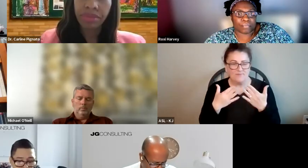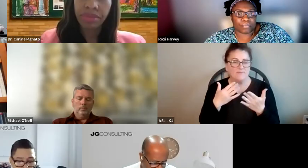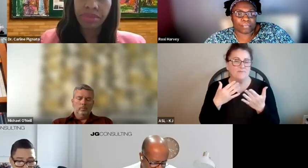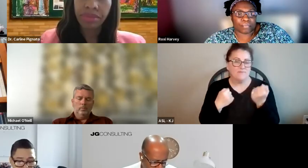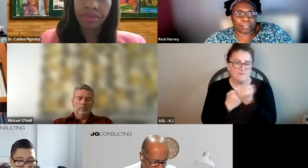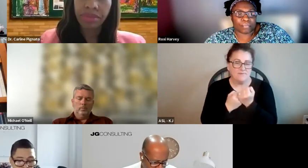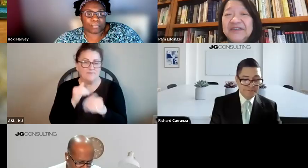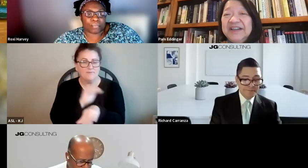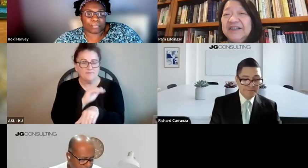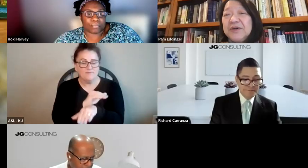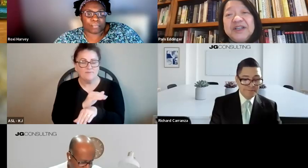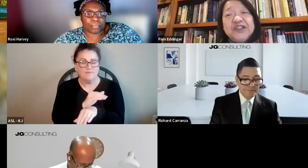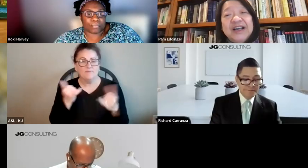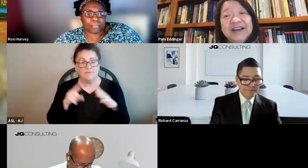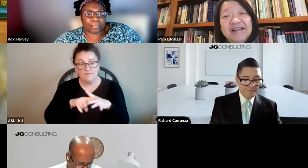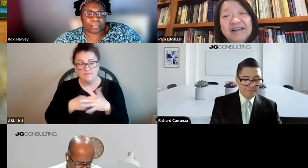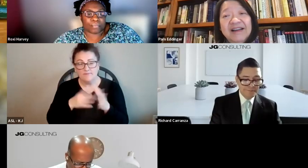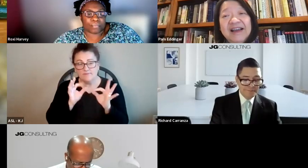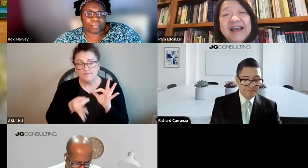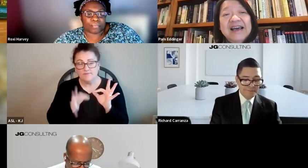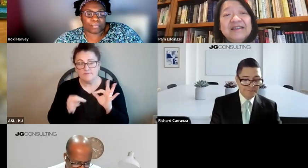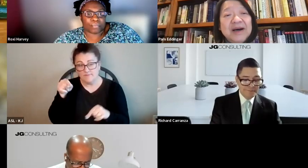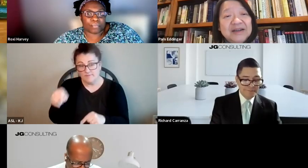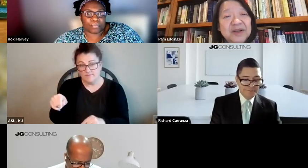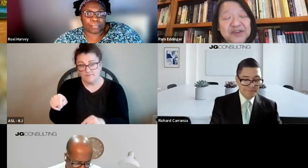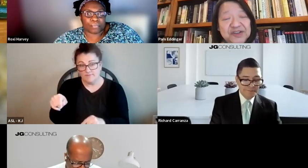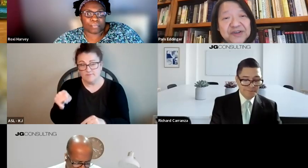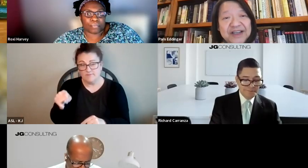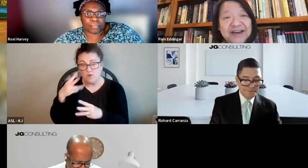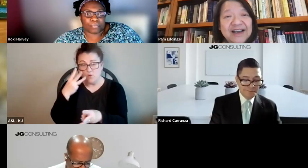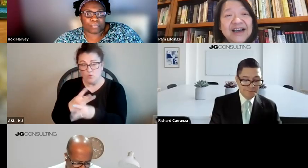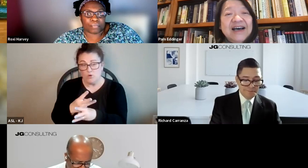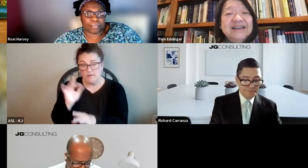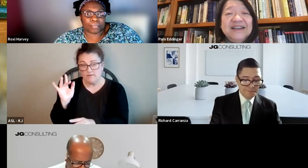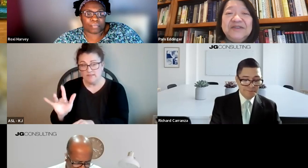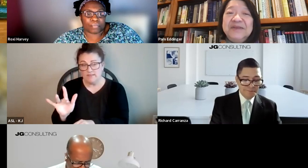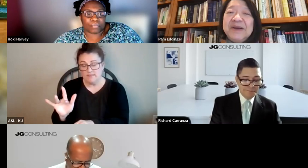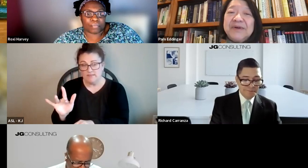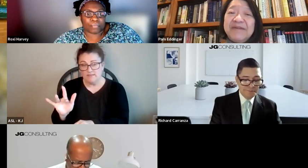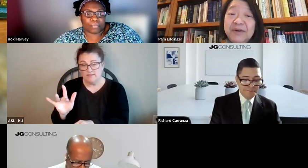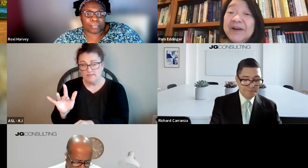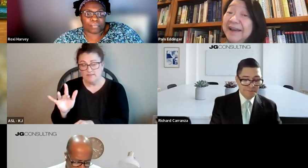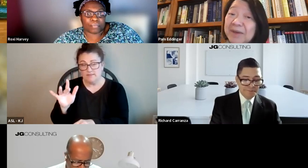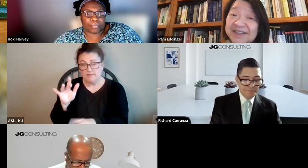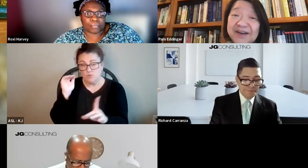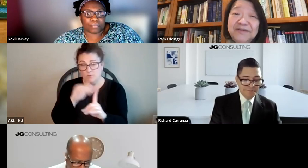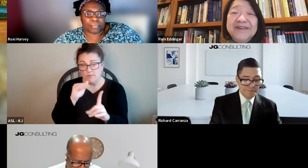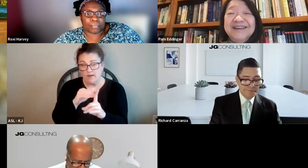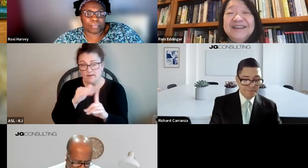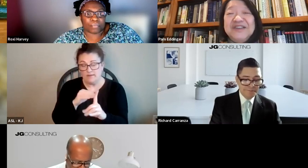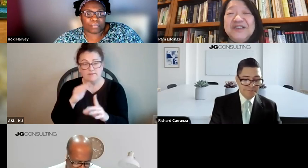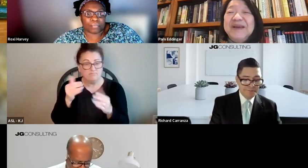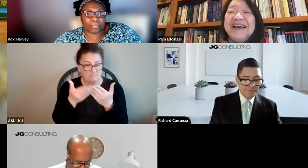evening. And we will activate the interpretation icon at the bottom of your screen. I'd like to remember everyone and